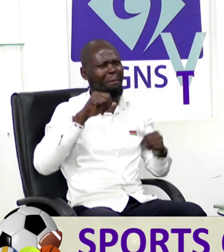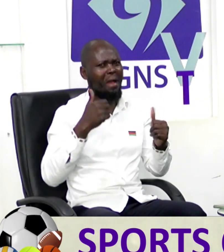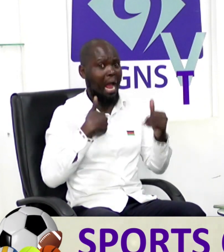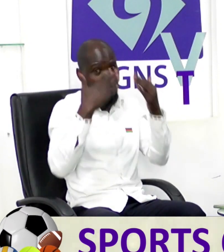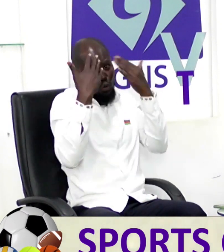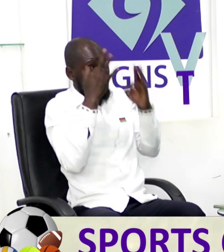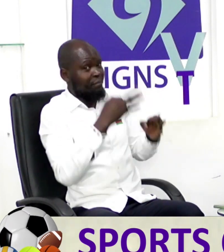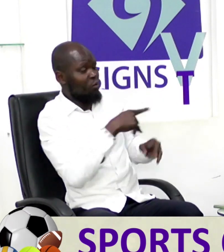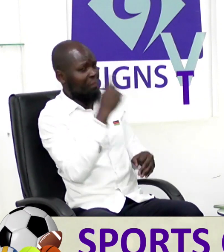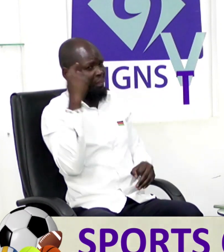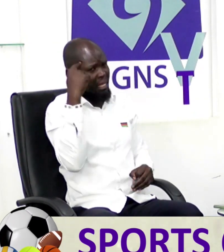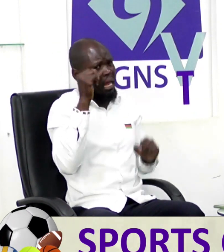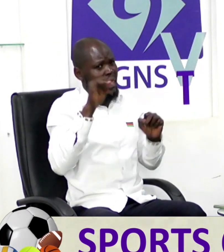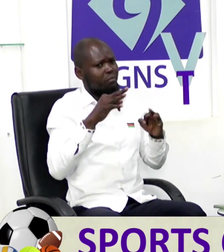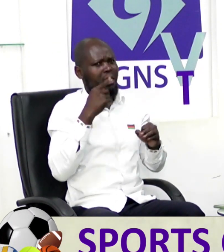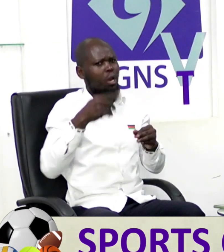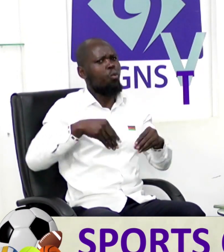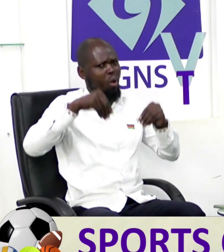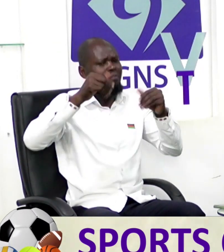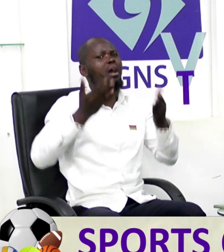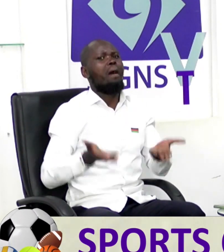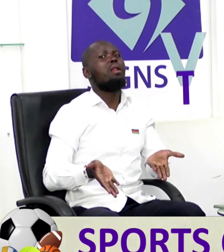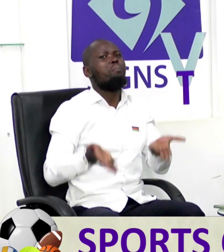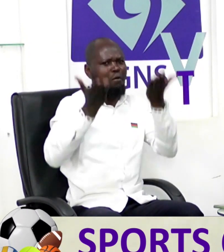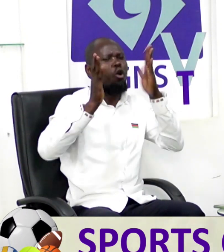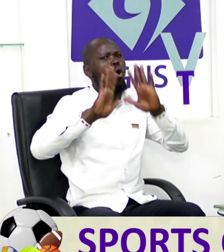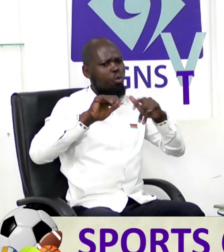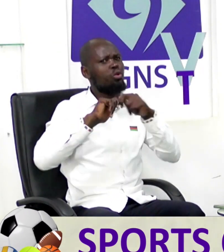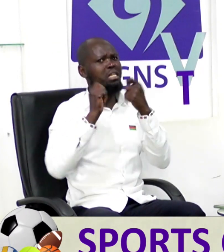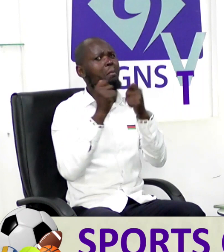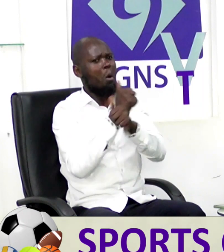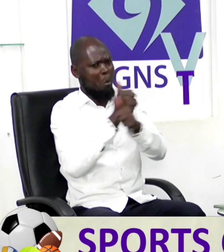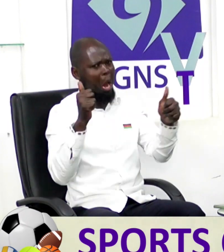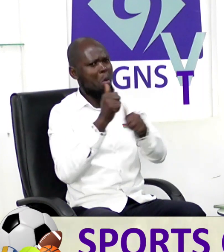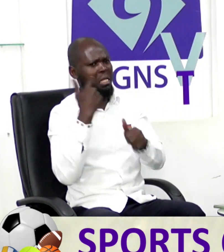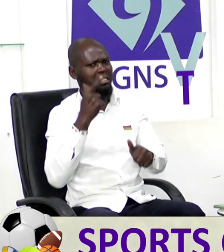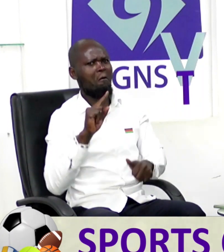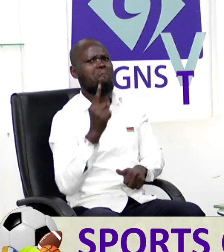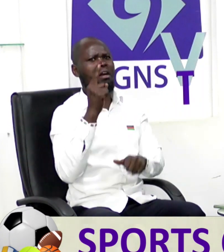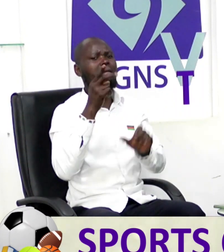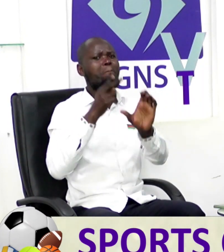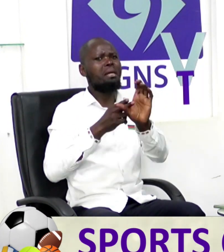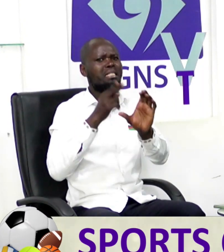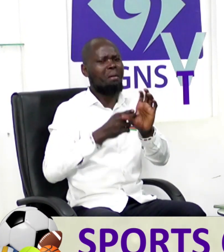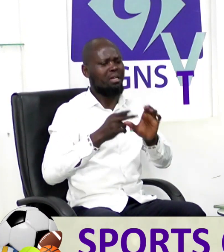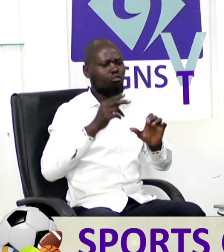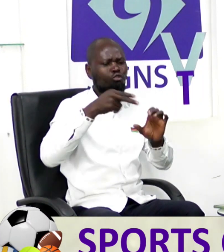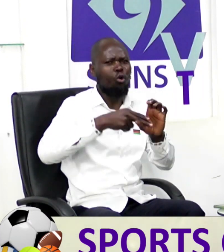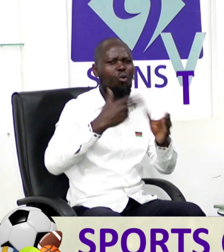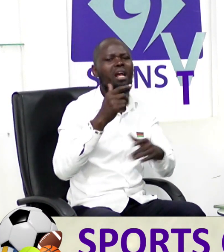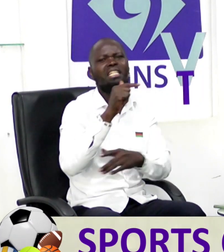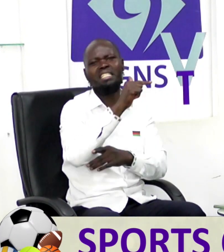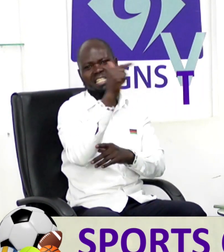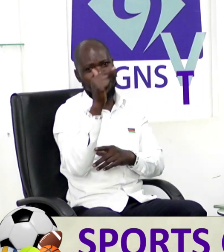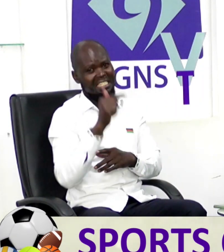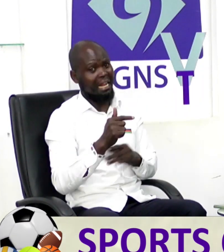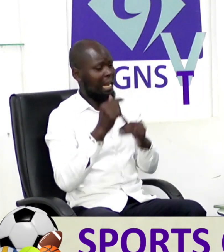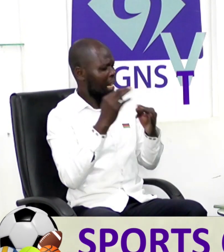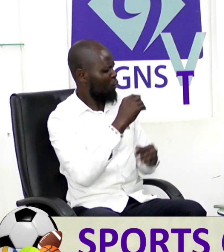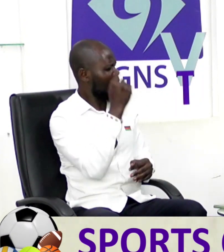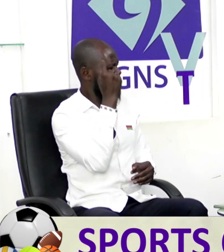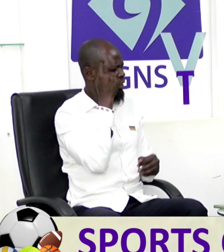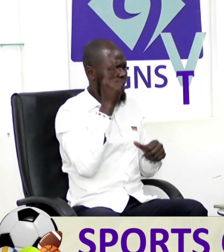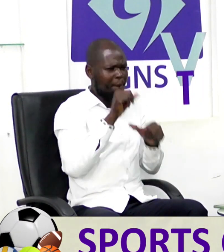go home early because they are not really qualified and they don't have experience, but them being at Afcon, it's a very